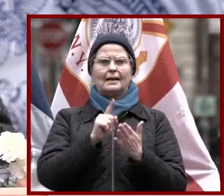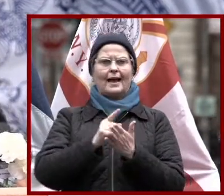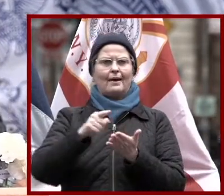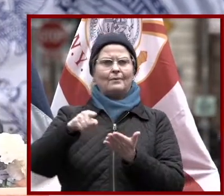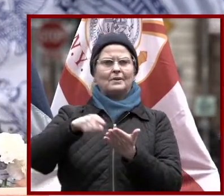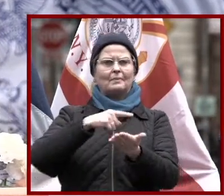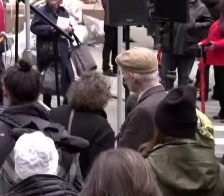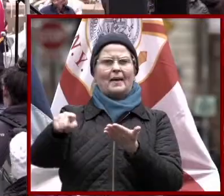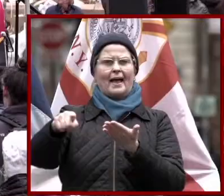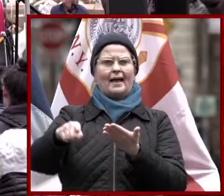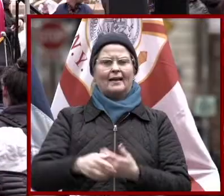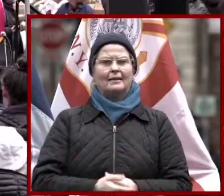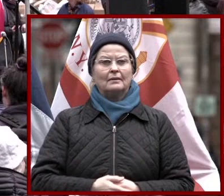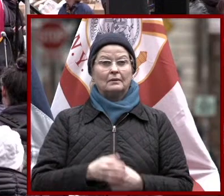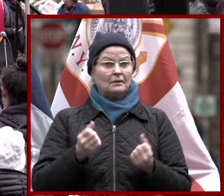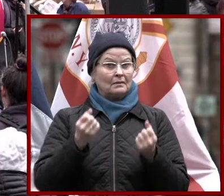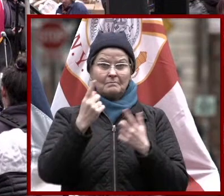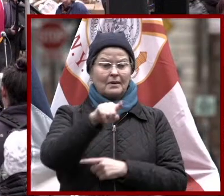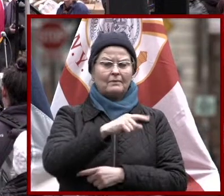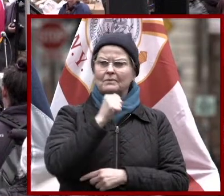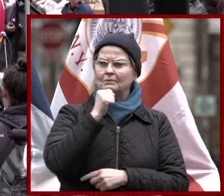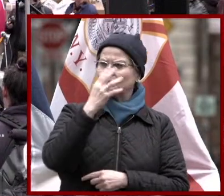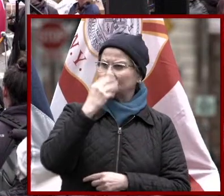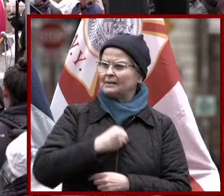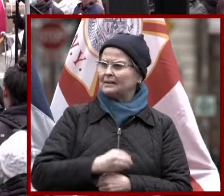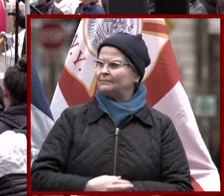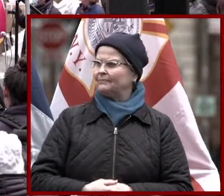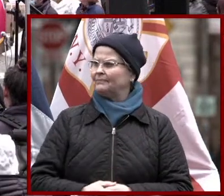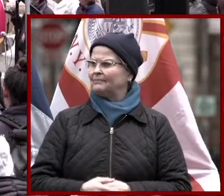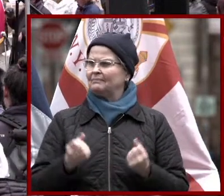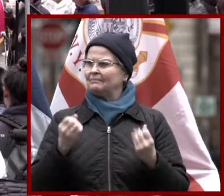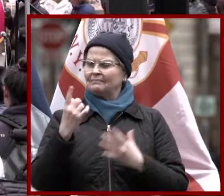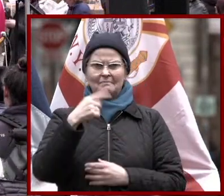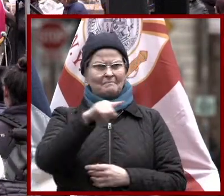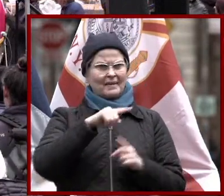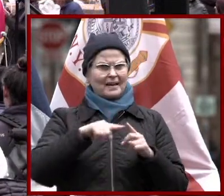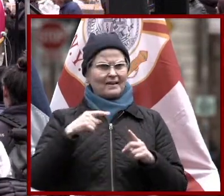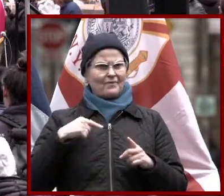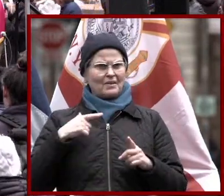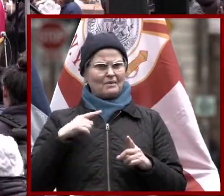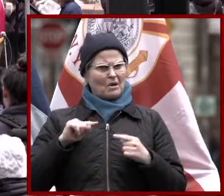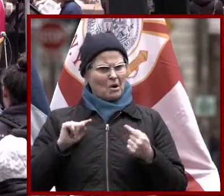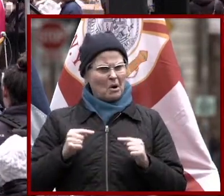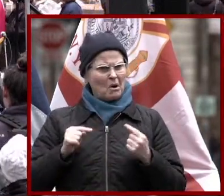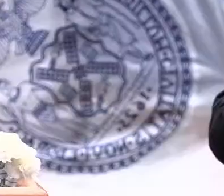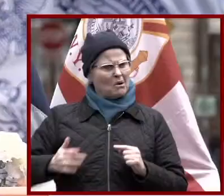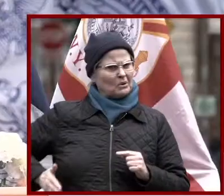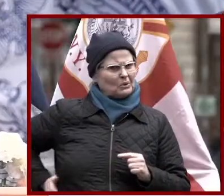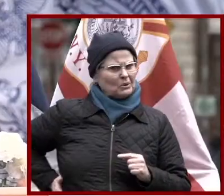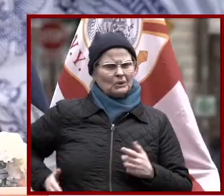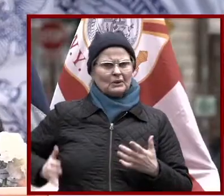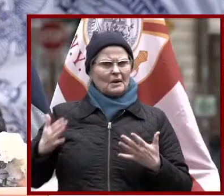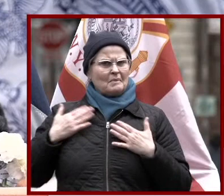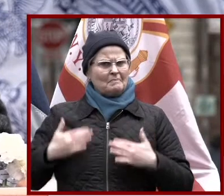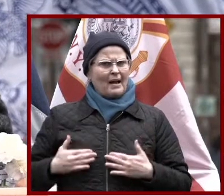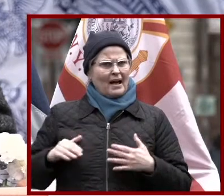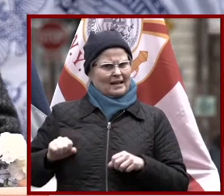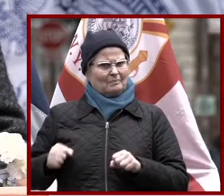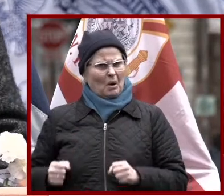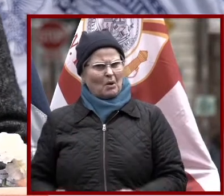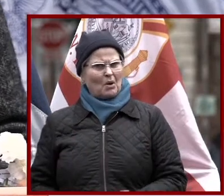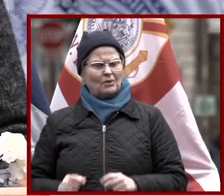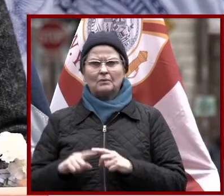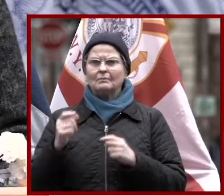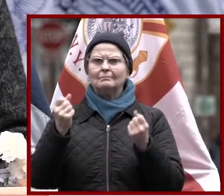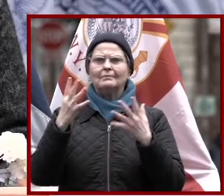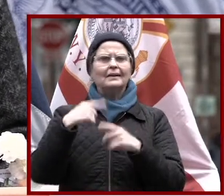Many of them don't sleep. Many of them break their backs. Many of them don't